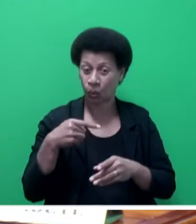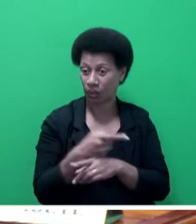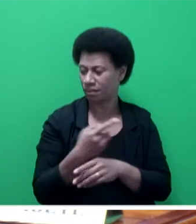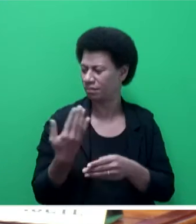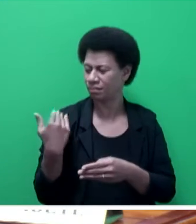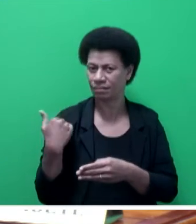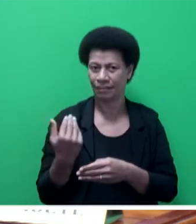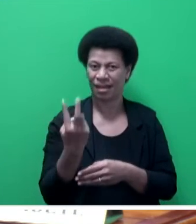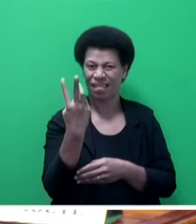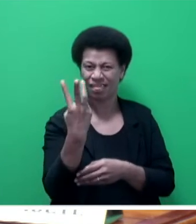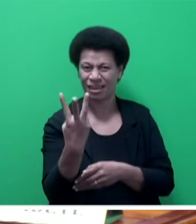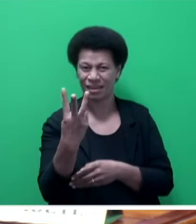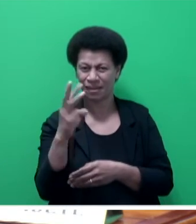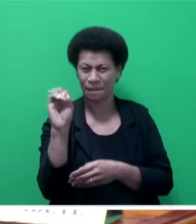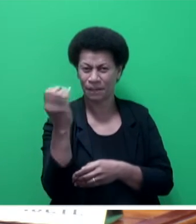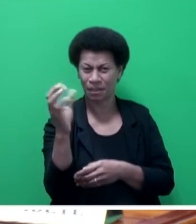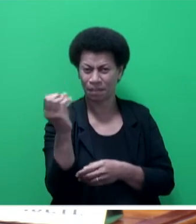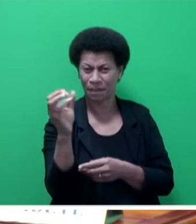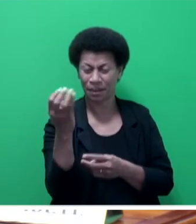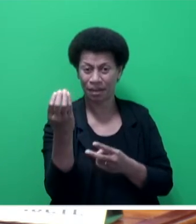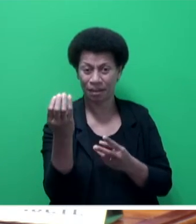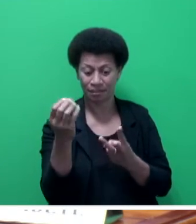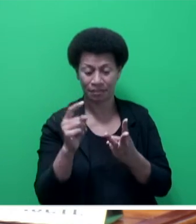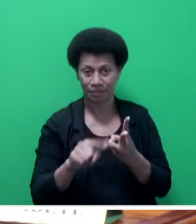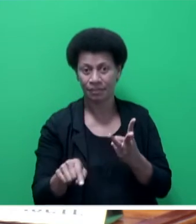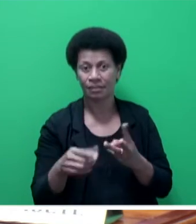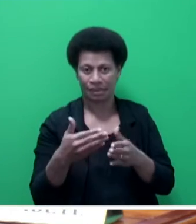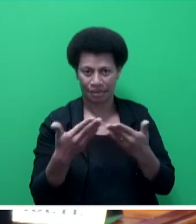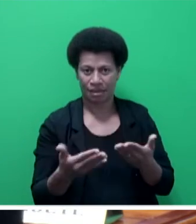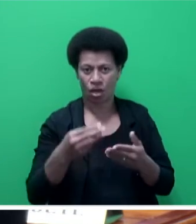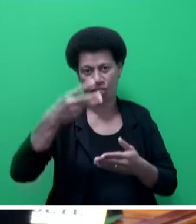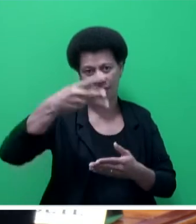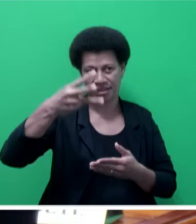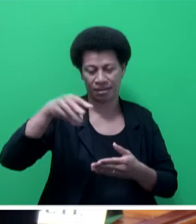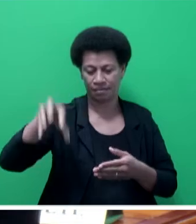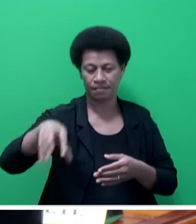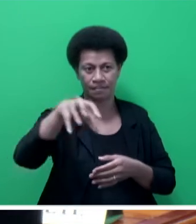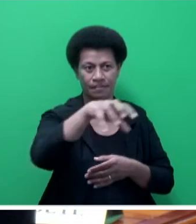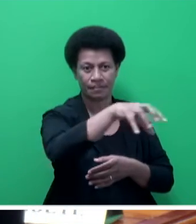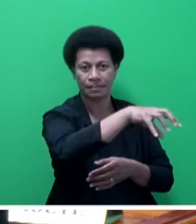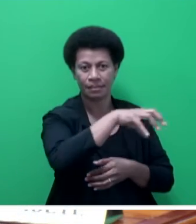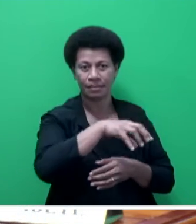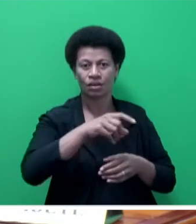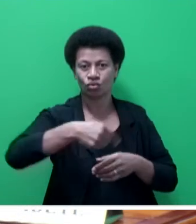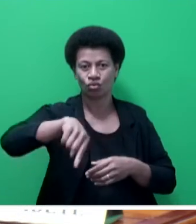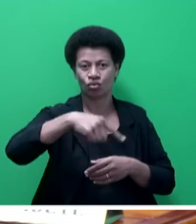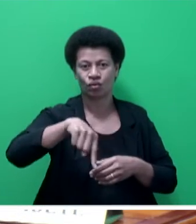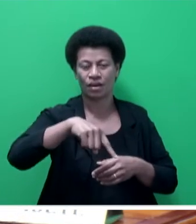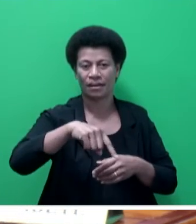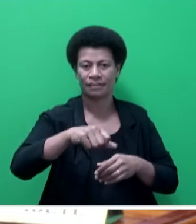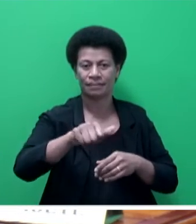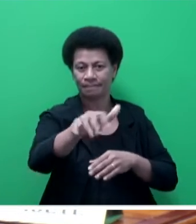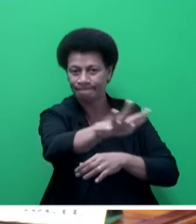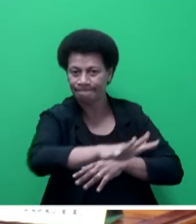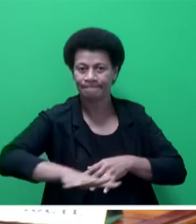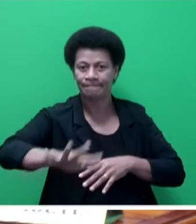sirens, and then added a few more. Now we have about 13 sirens within the greater Suva area, starting